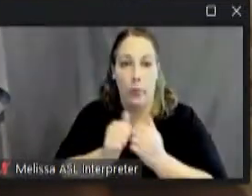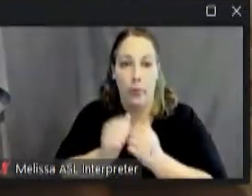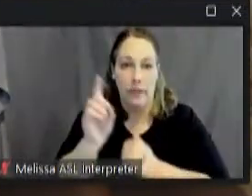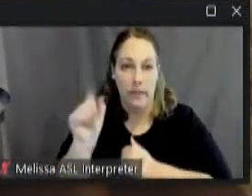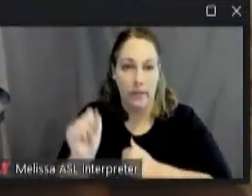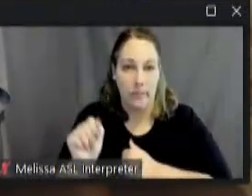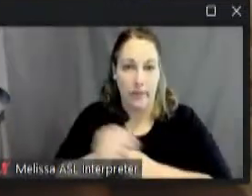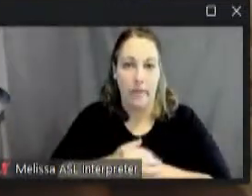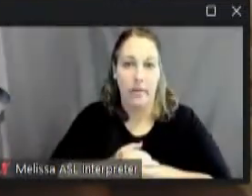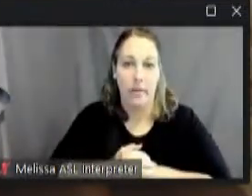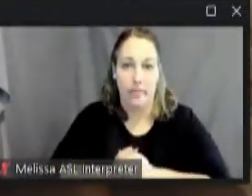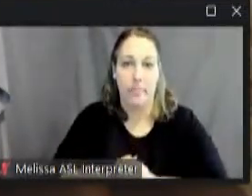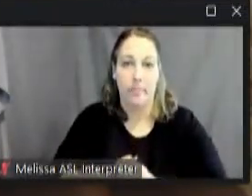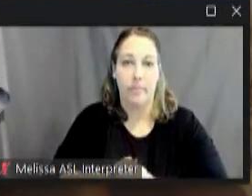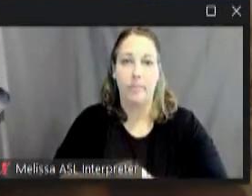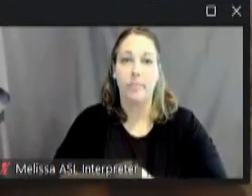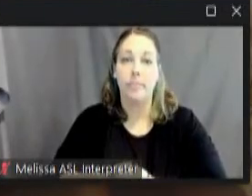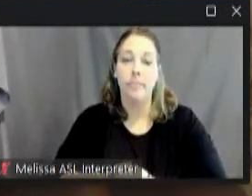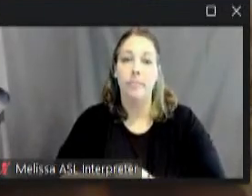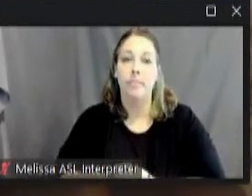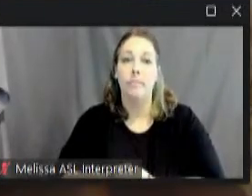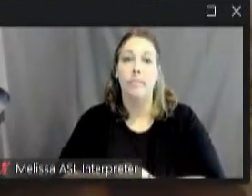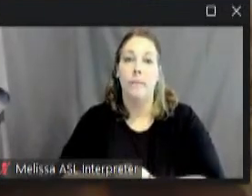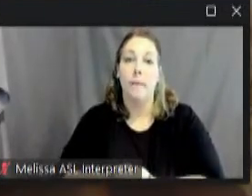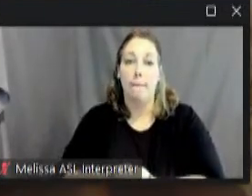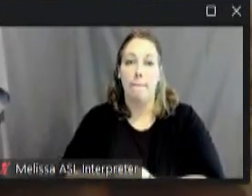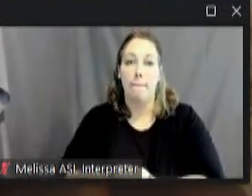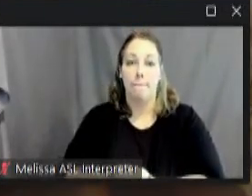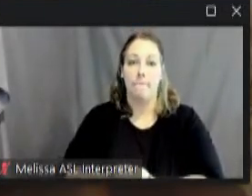Another need I would like to underscore